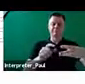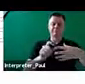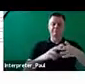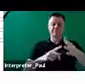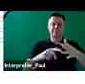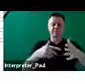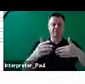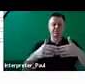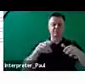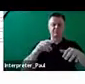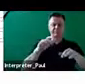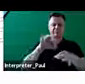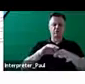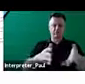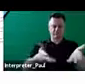to run this, please.